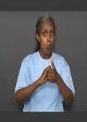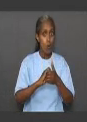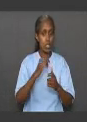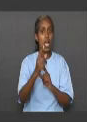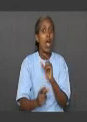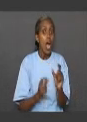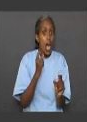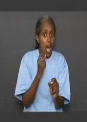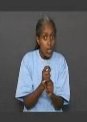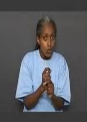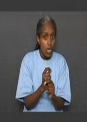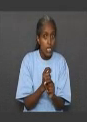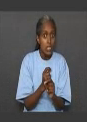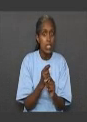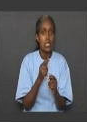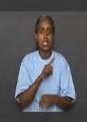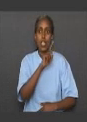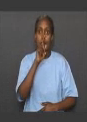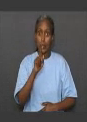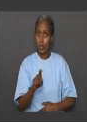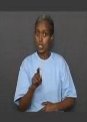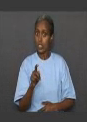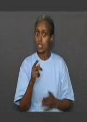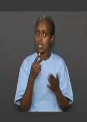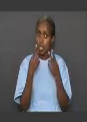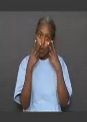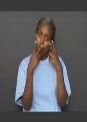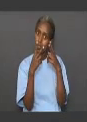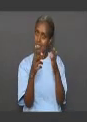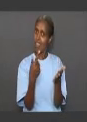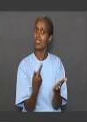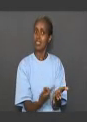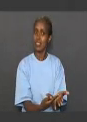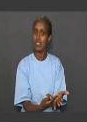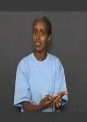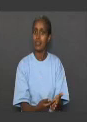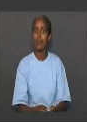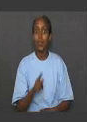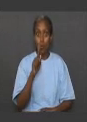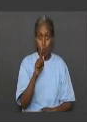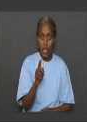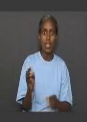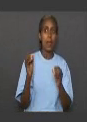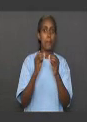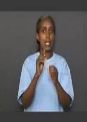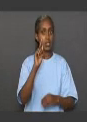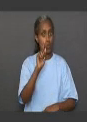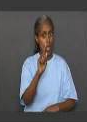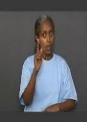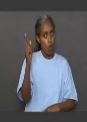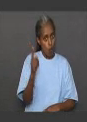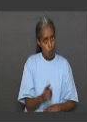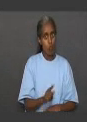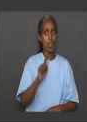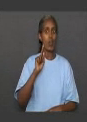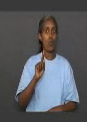annually, then the equation looks like this. 1 plus 1